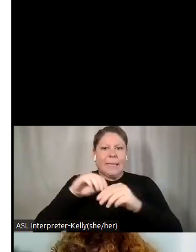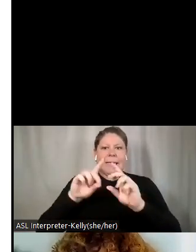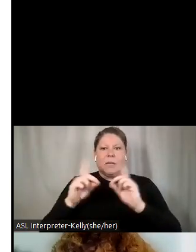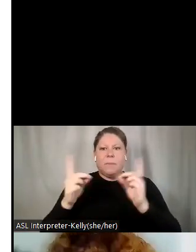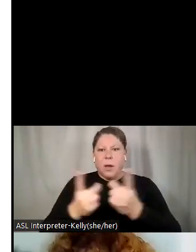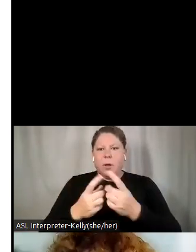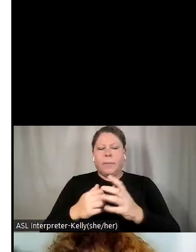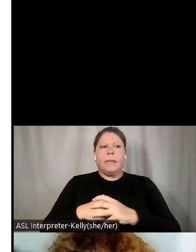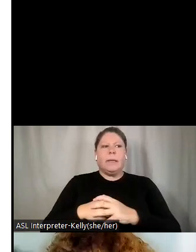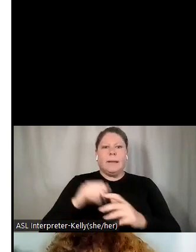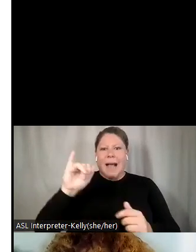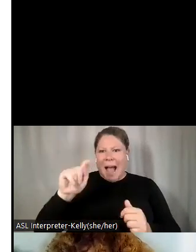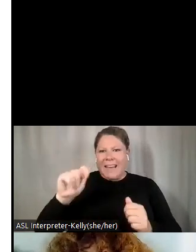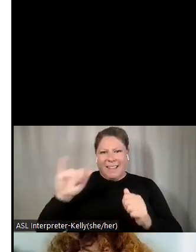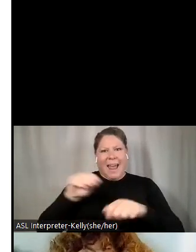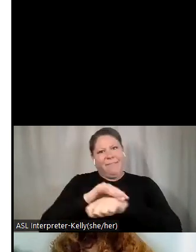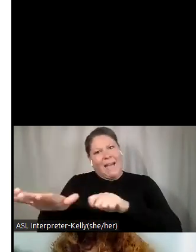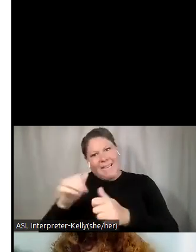IT, that affects everyone,